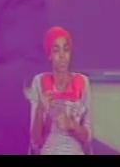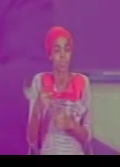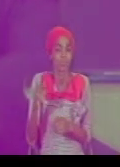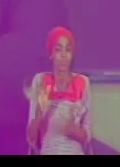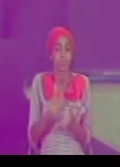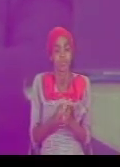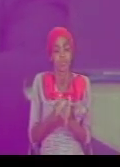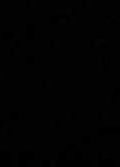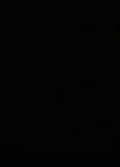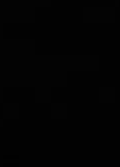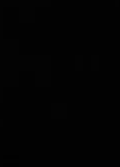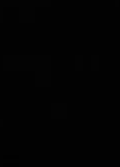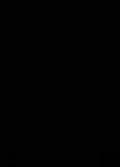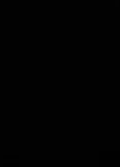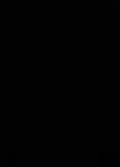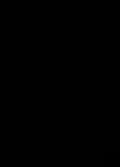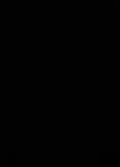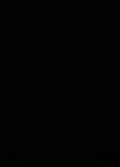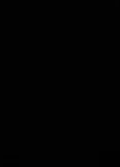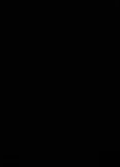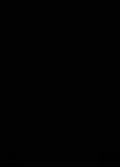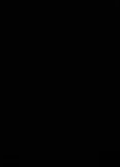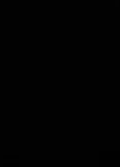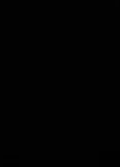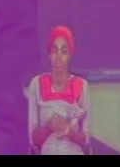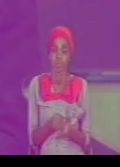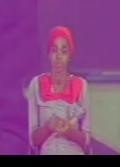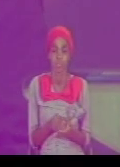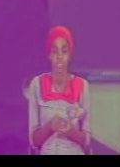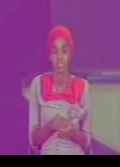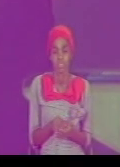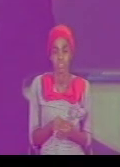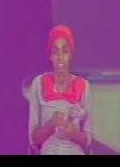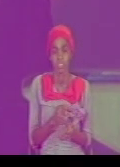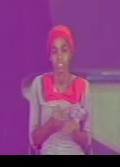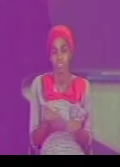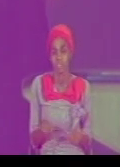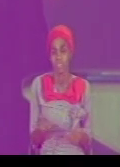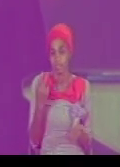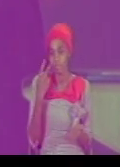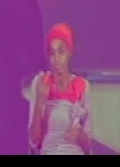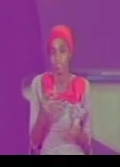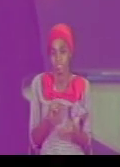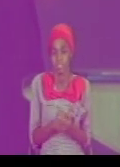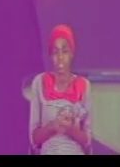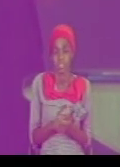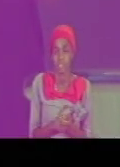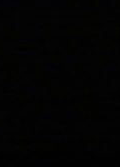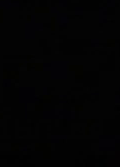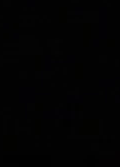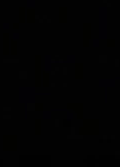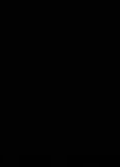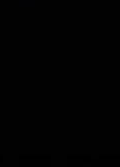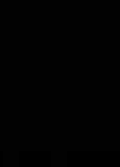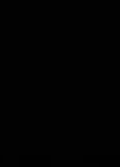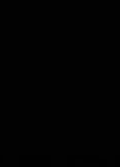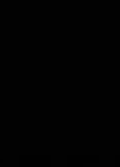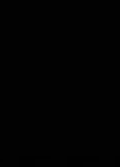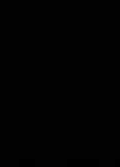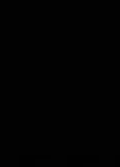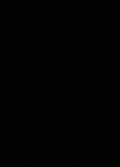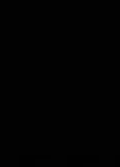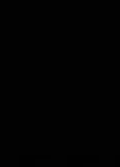and there's no singing, there's no dancing. He opened his mouth and began to tell them, blessed are the